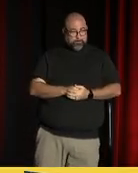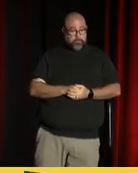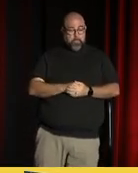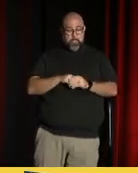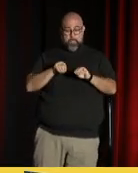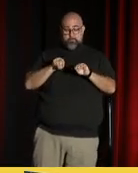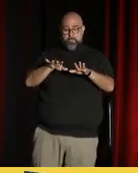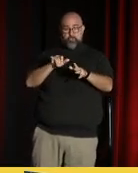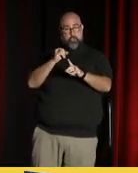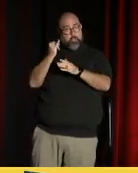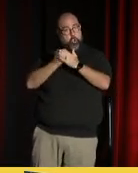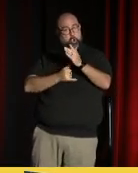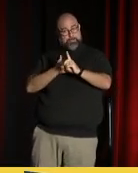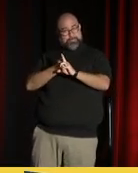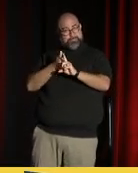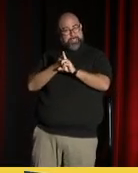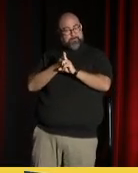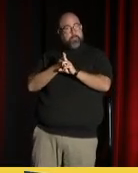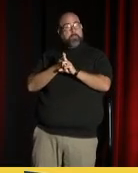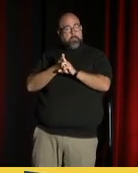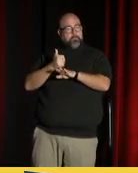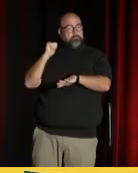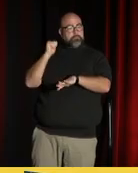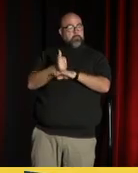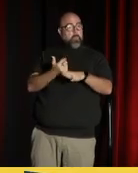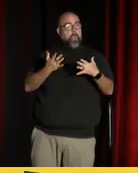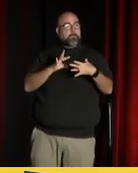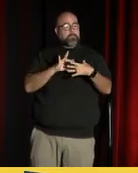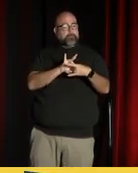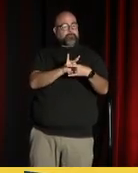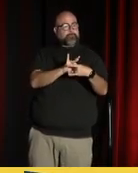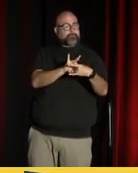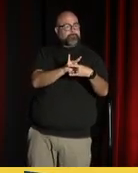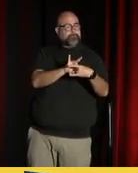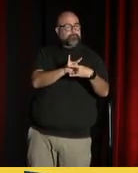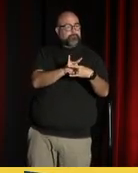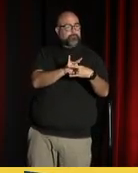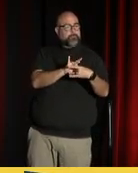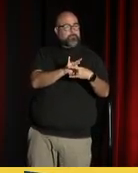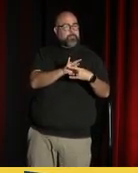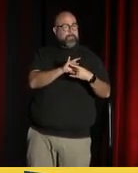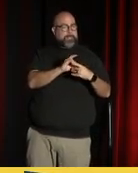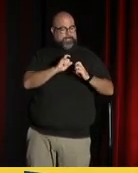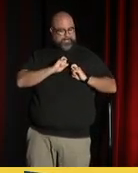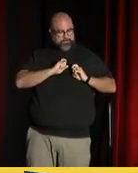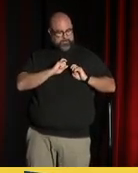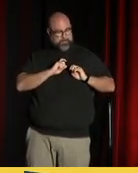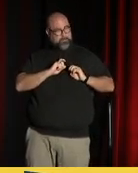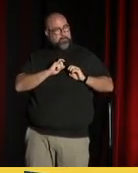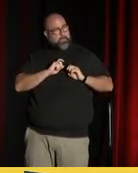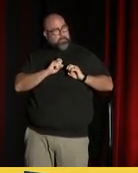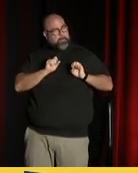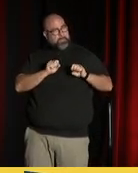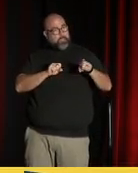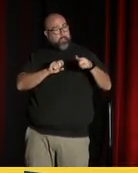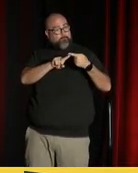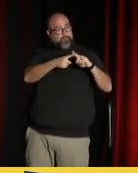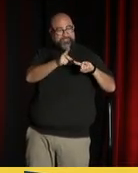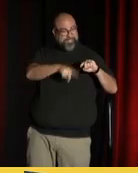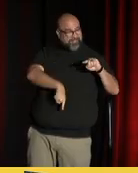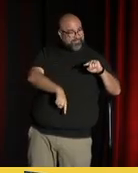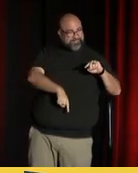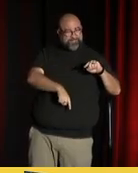magic itself is built on connection. It gives the person the ability to do something that their friends can't